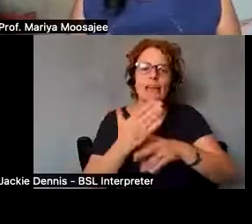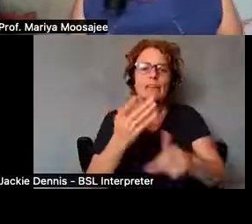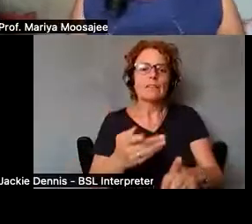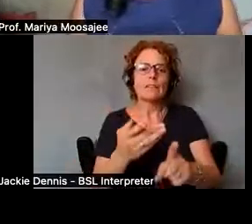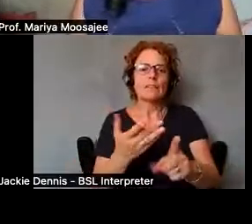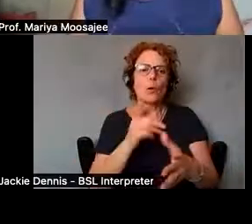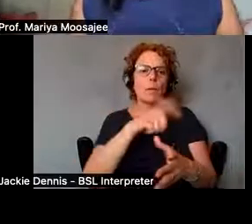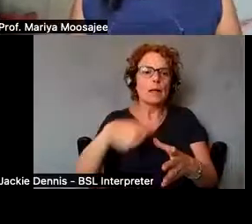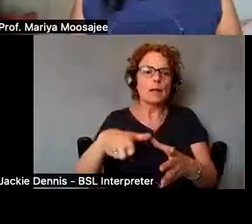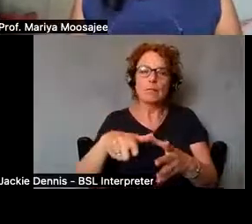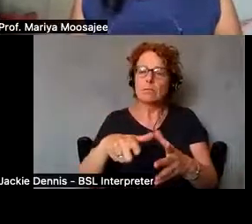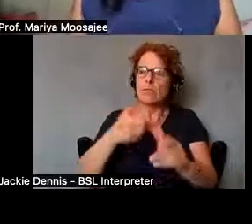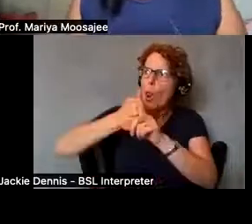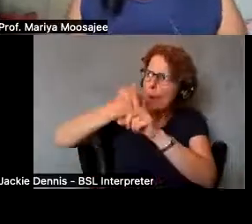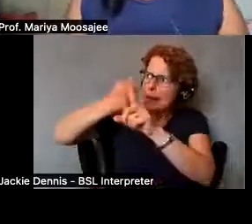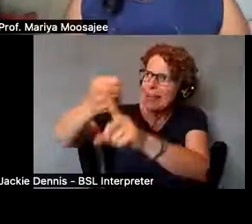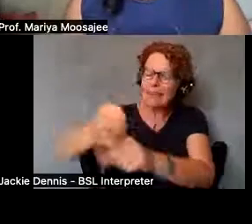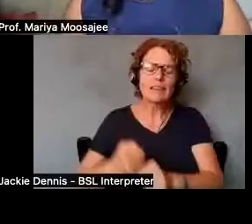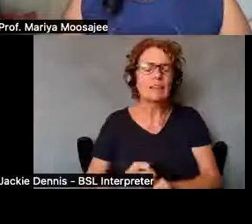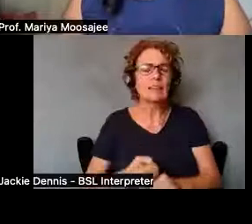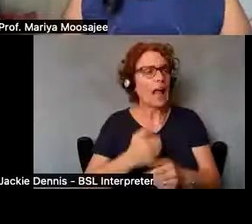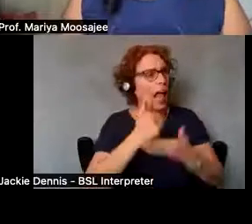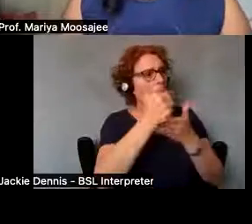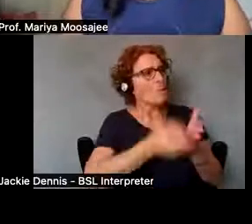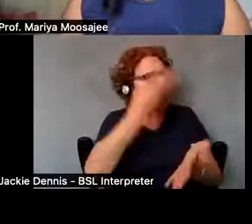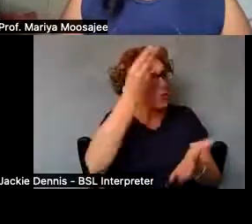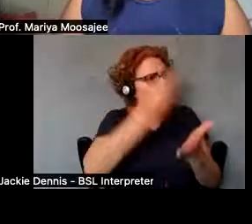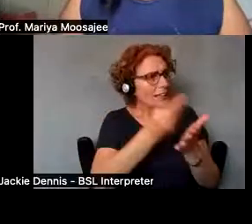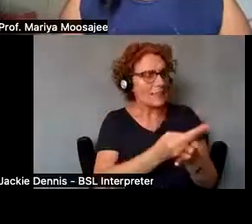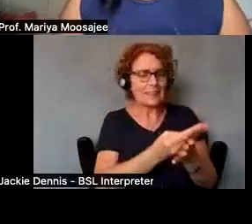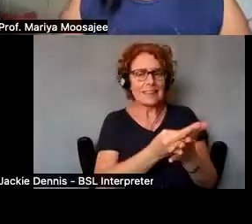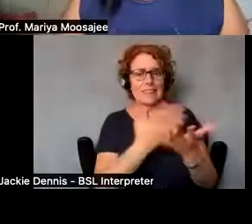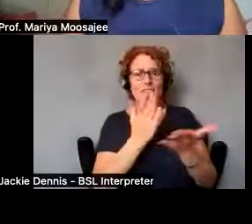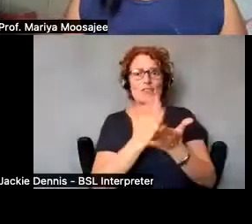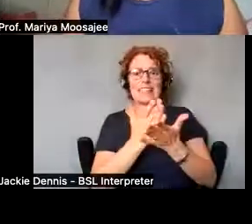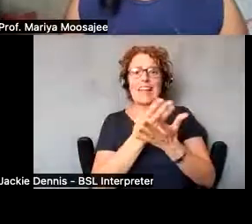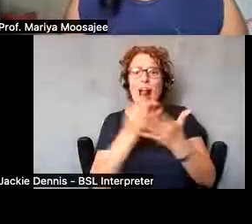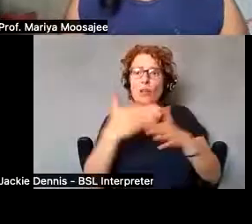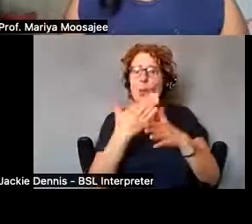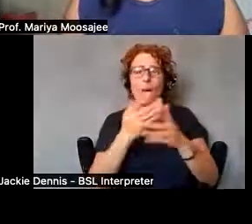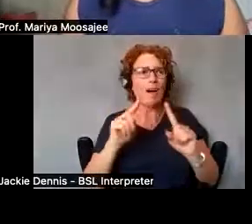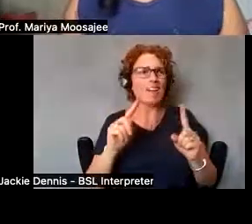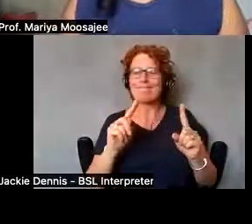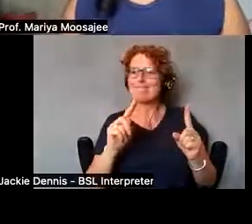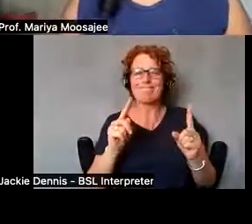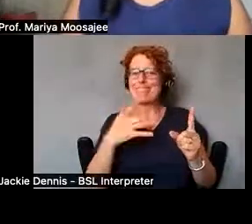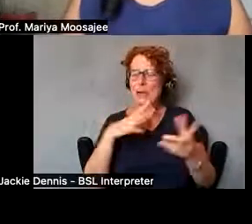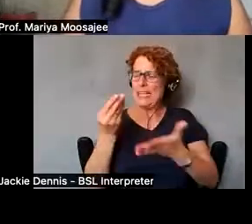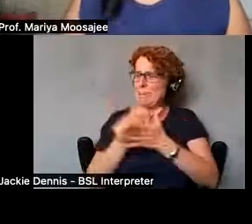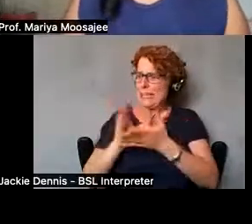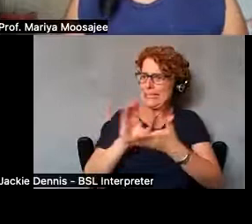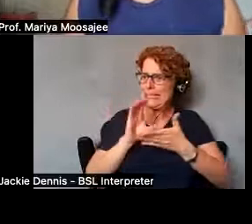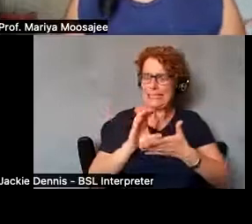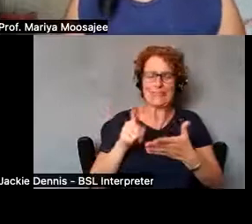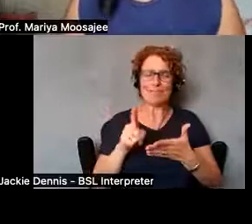funding, help fundraise. A lot of the work that I showed you today, we can't actually move forwards unless we've got money. And that has been a